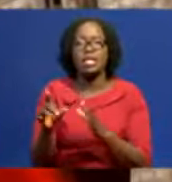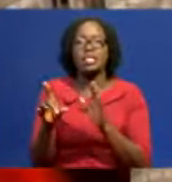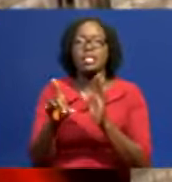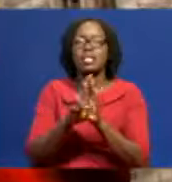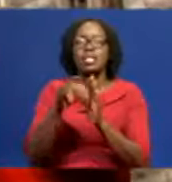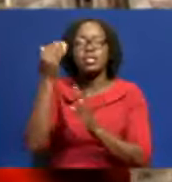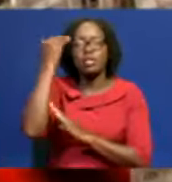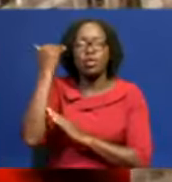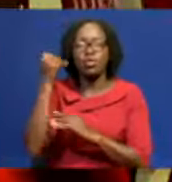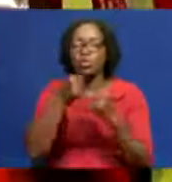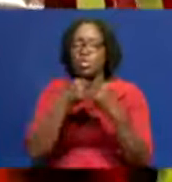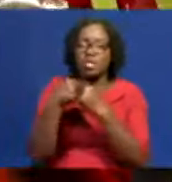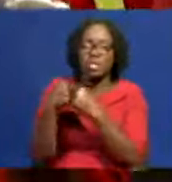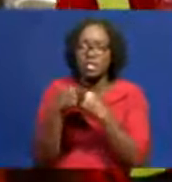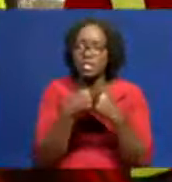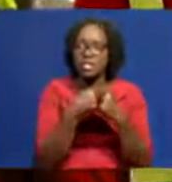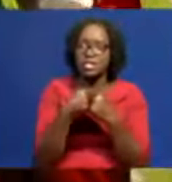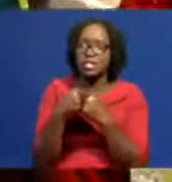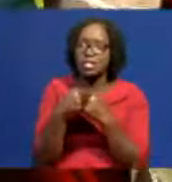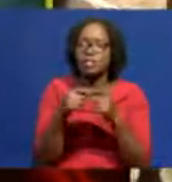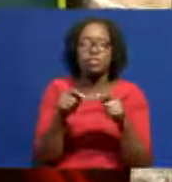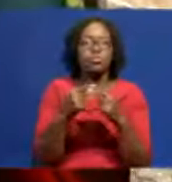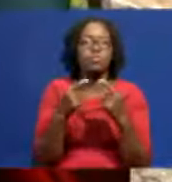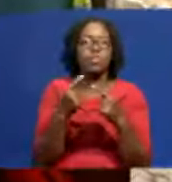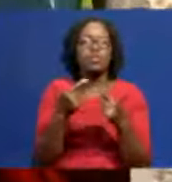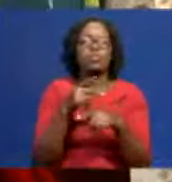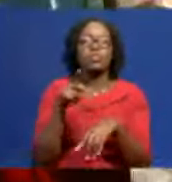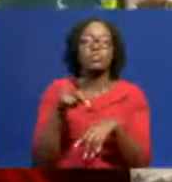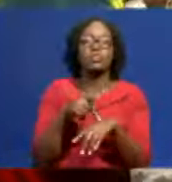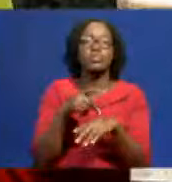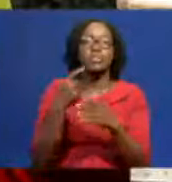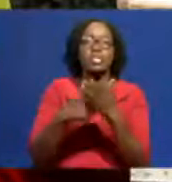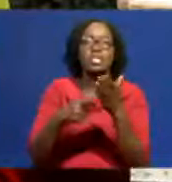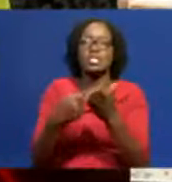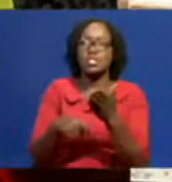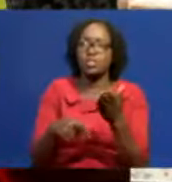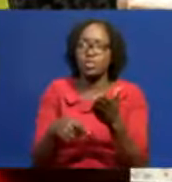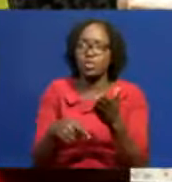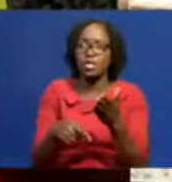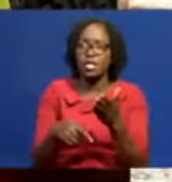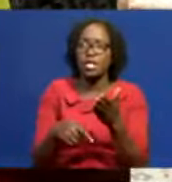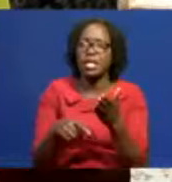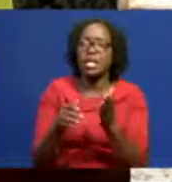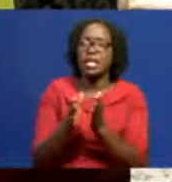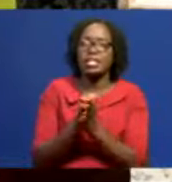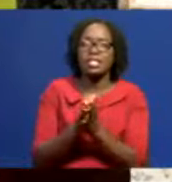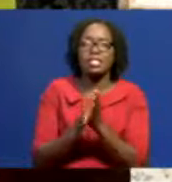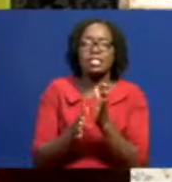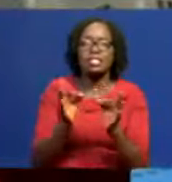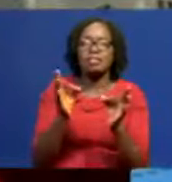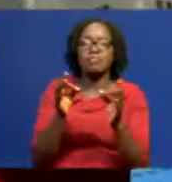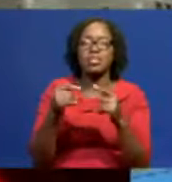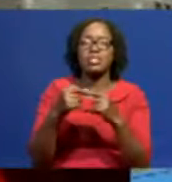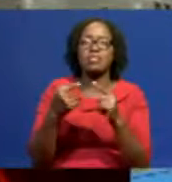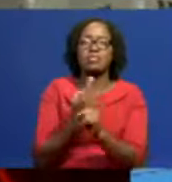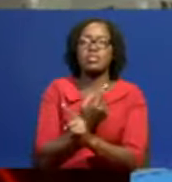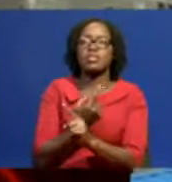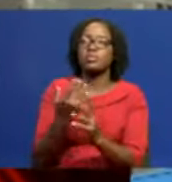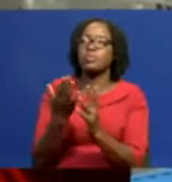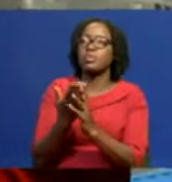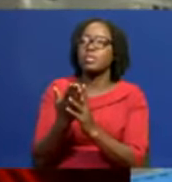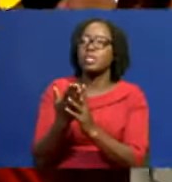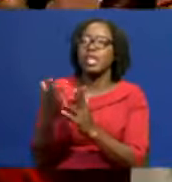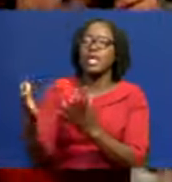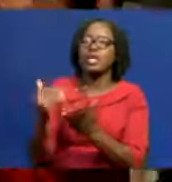challenges. It was further seen to be in violation of the principle of the taxation as it makes unjustified distinction between people